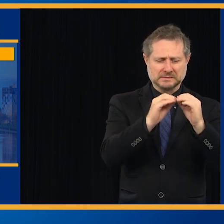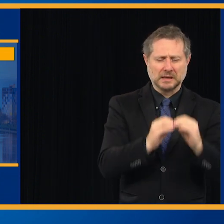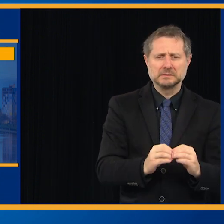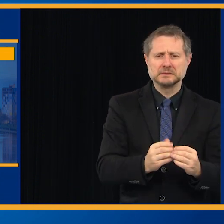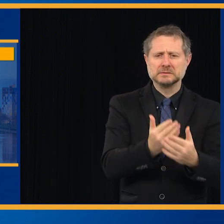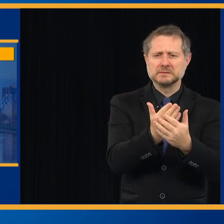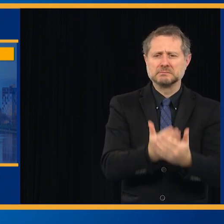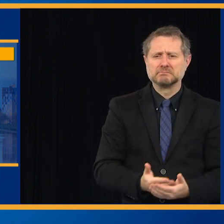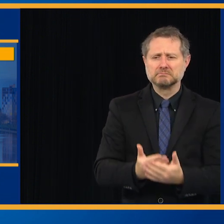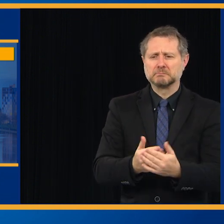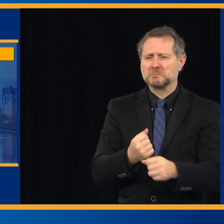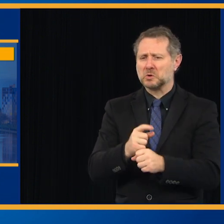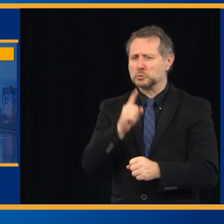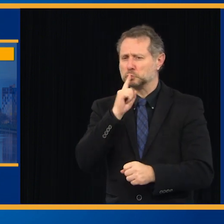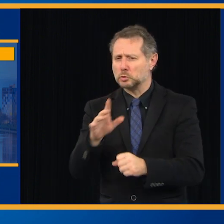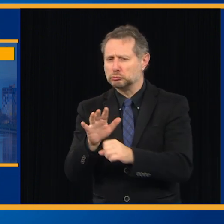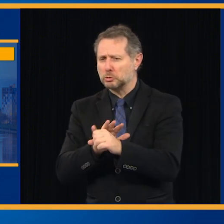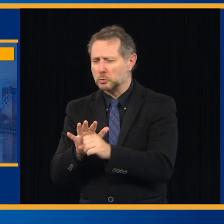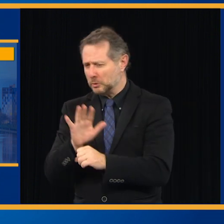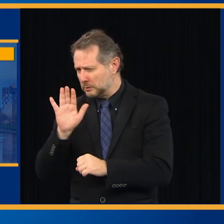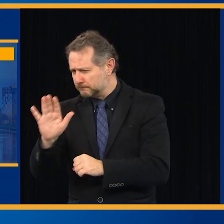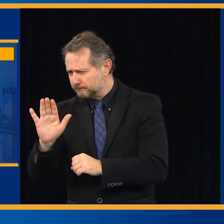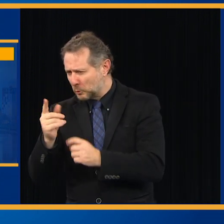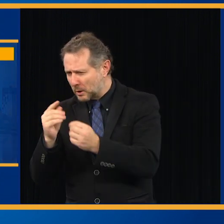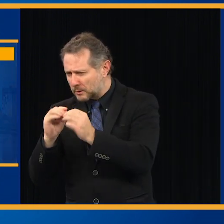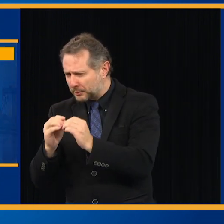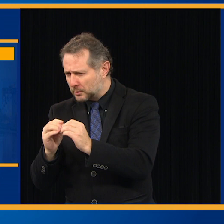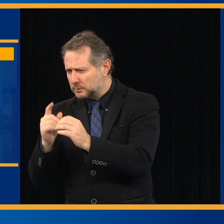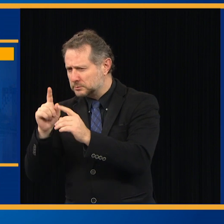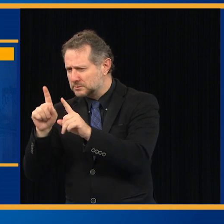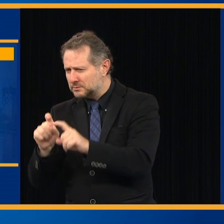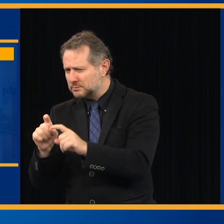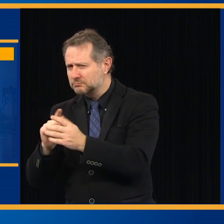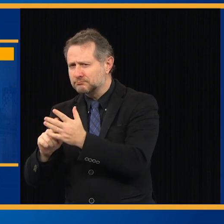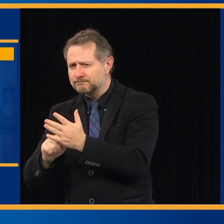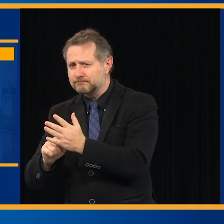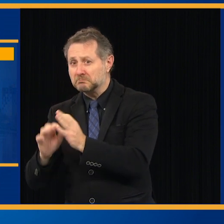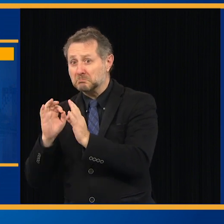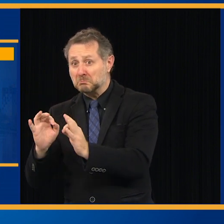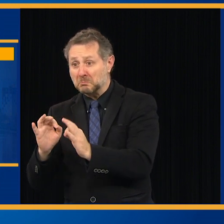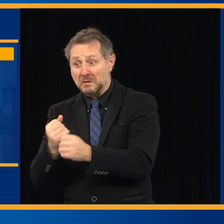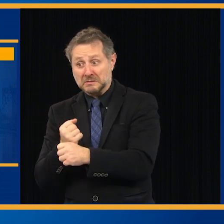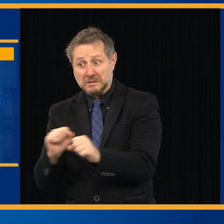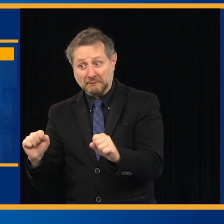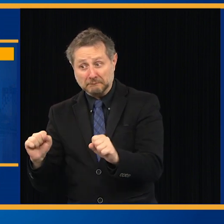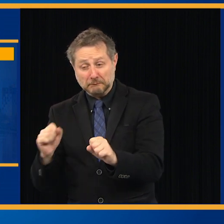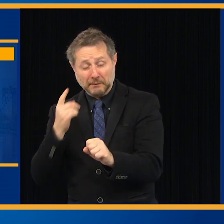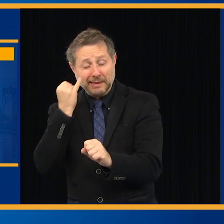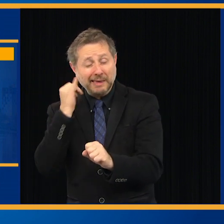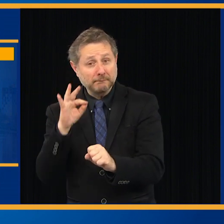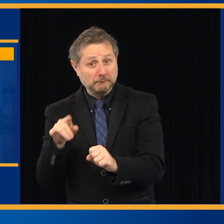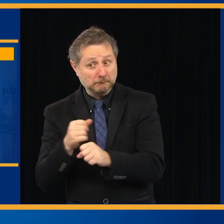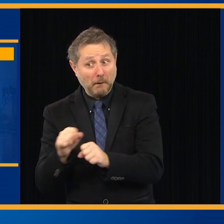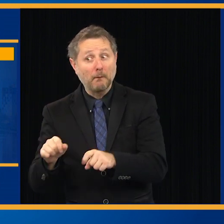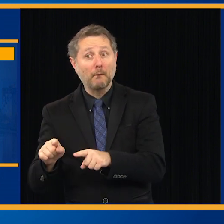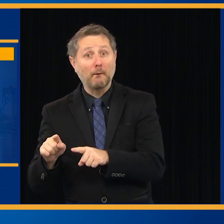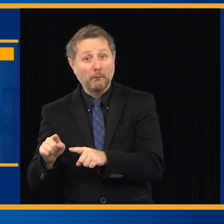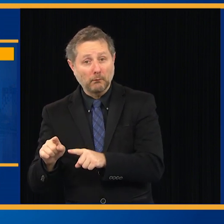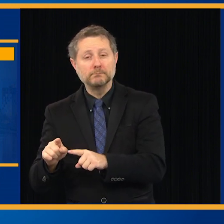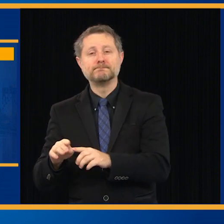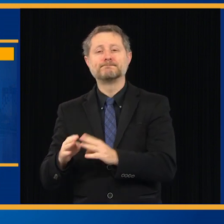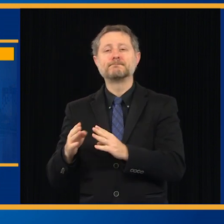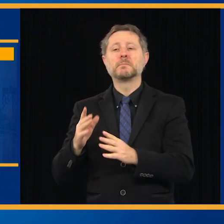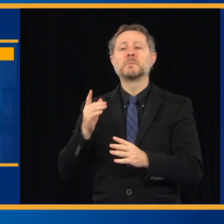those numbers, we'll look at those data points to see where it's safe to open. Local governments should start to look at